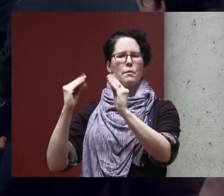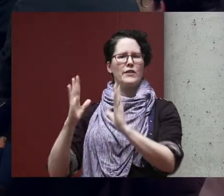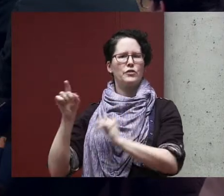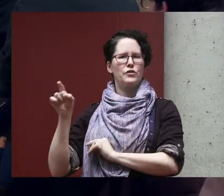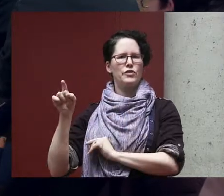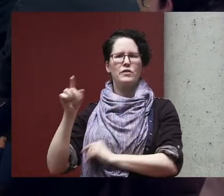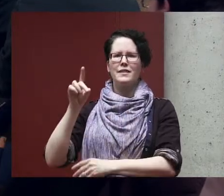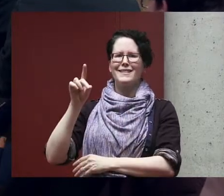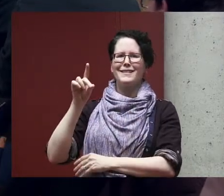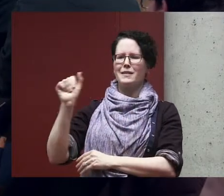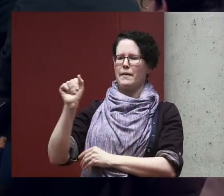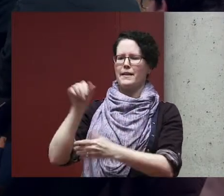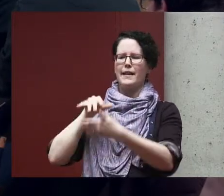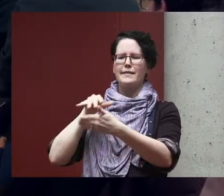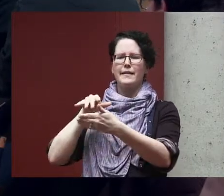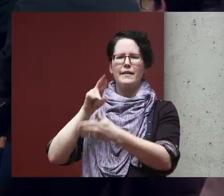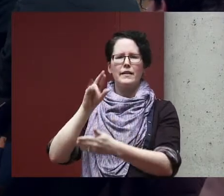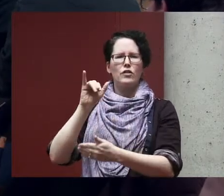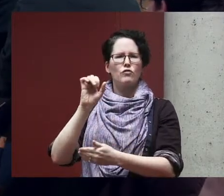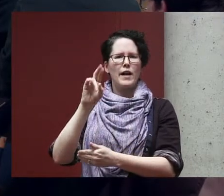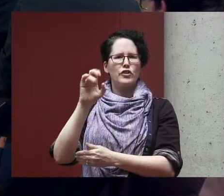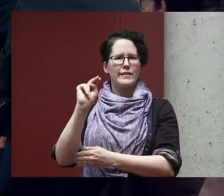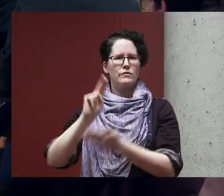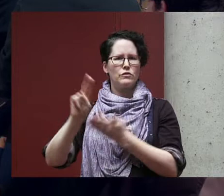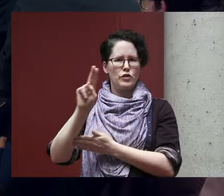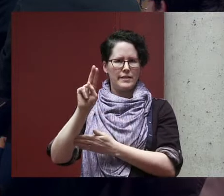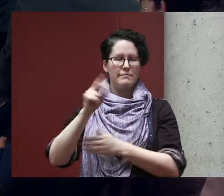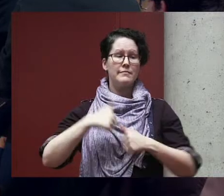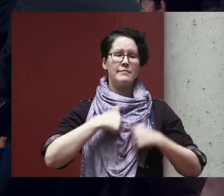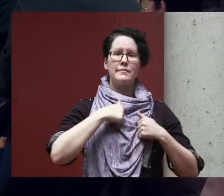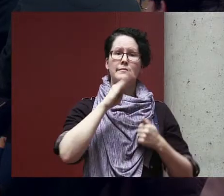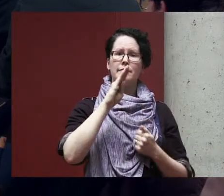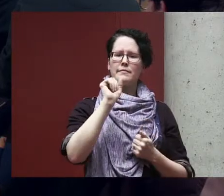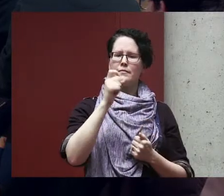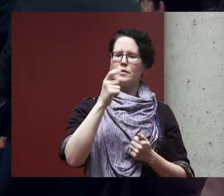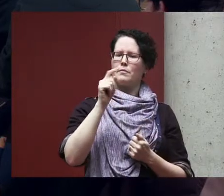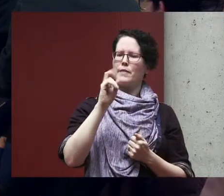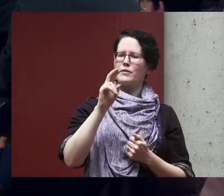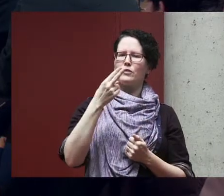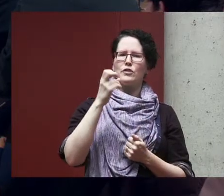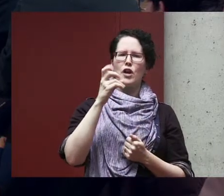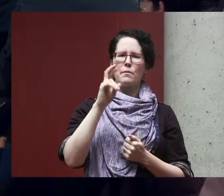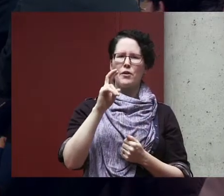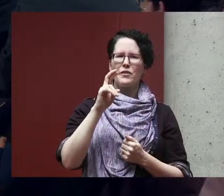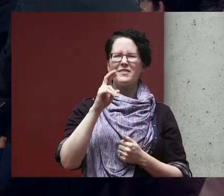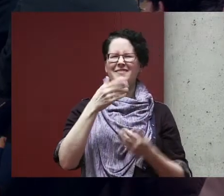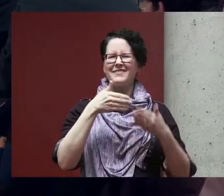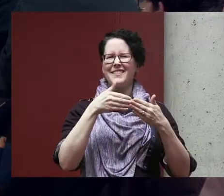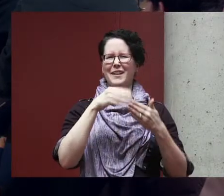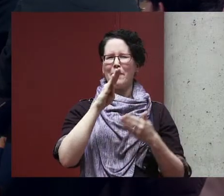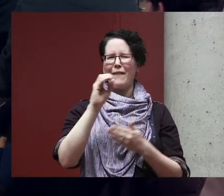disability studies at Ryerson University. She now lives in Baxter's Harbor, overlooking the Bay of Fundy, but can't be here because cleverly she's